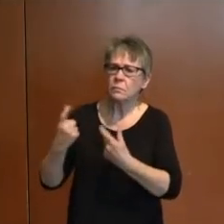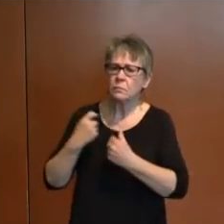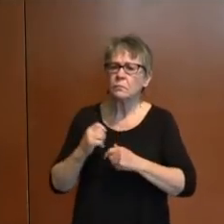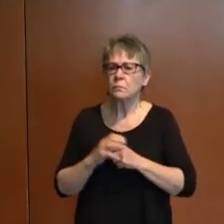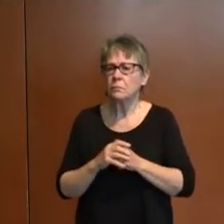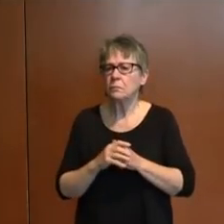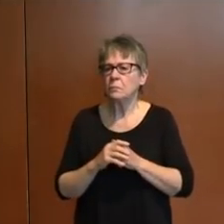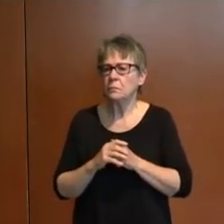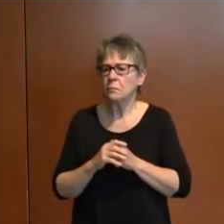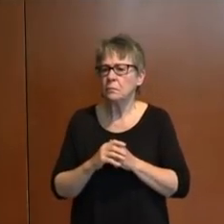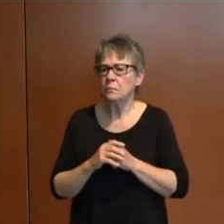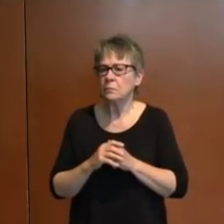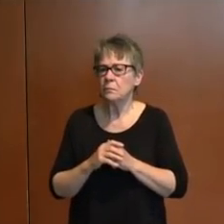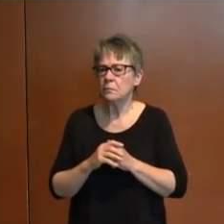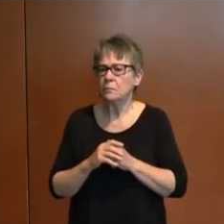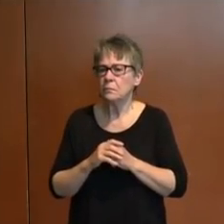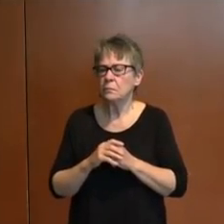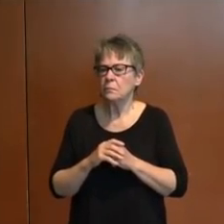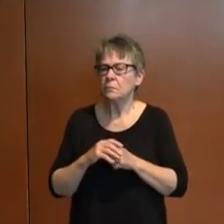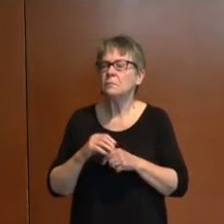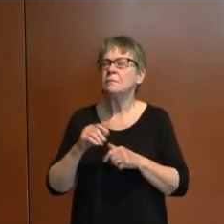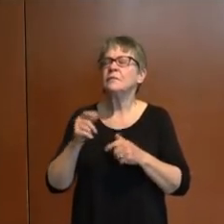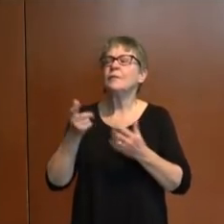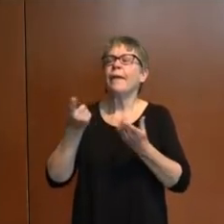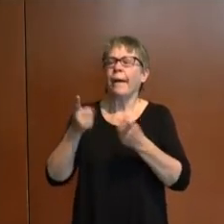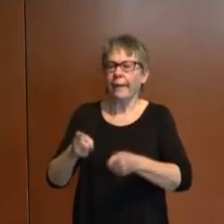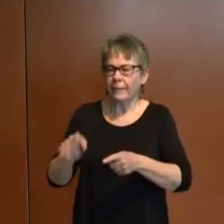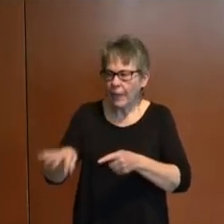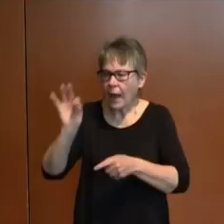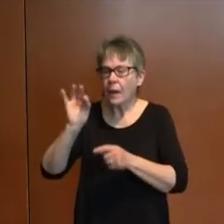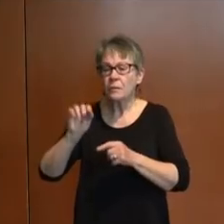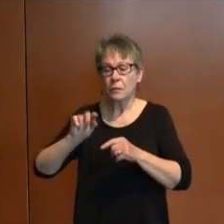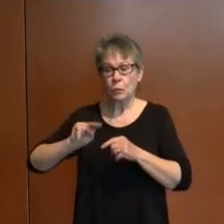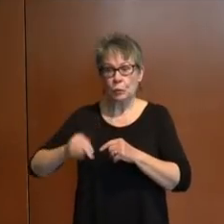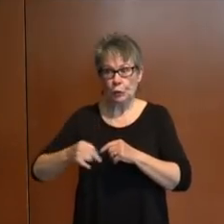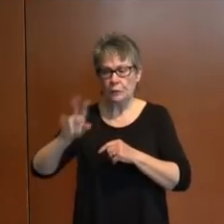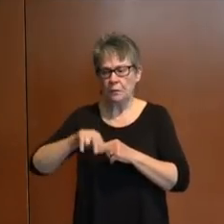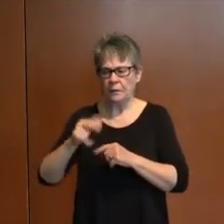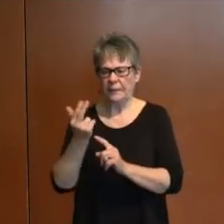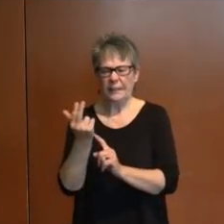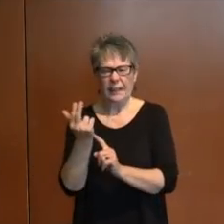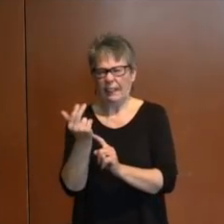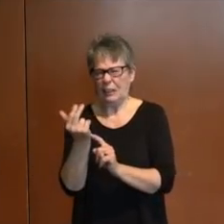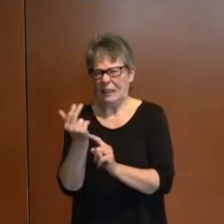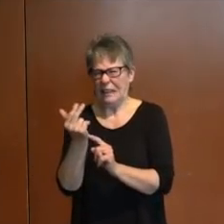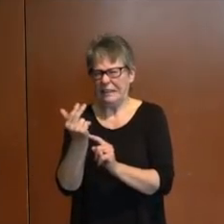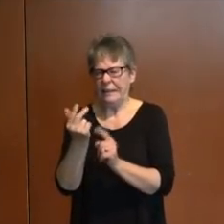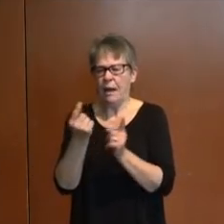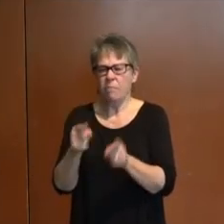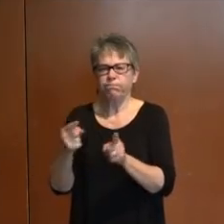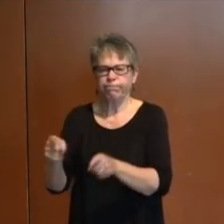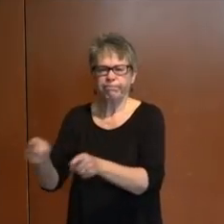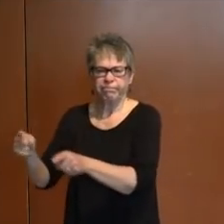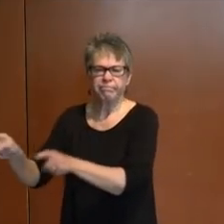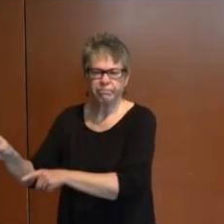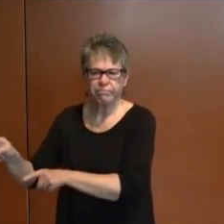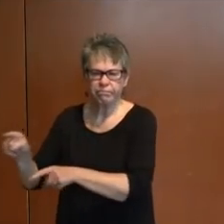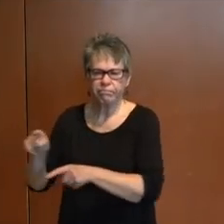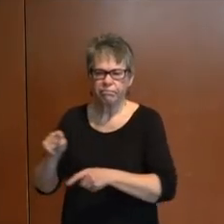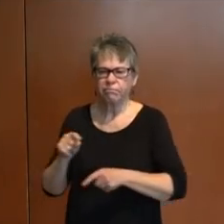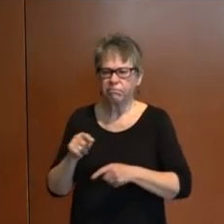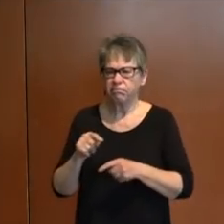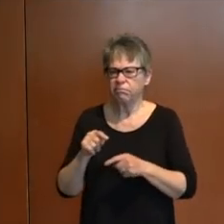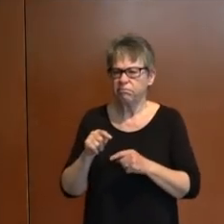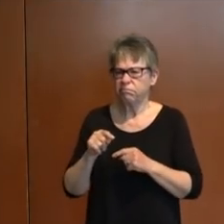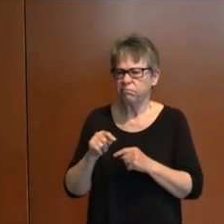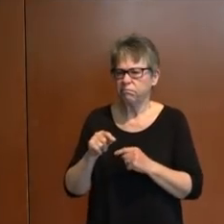resulted in 6 disorderly persons offenses. 3 of those were indictable, and that's spread across 10 of our